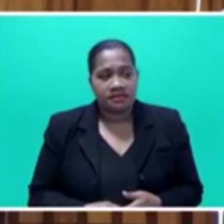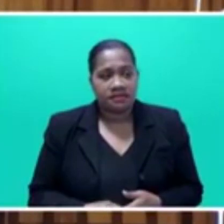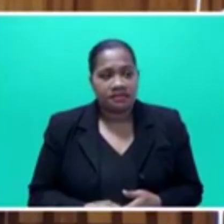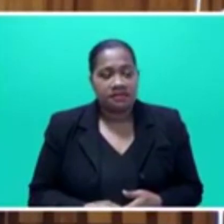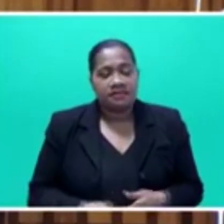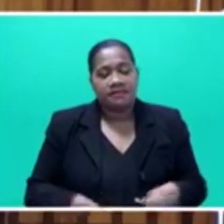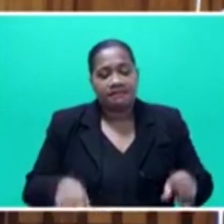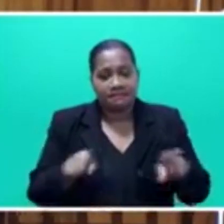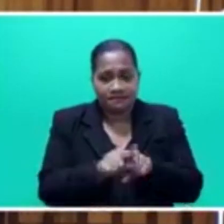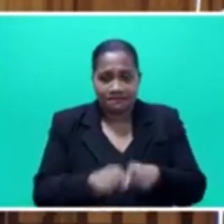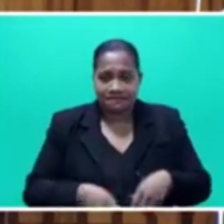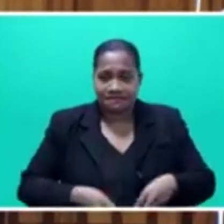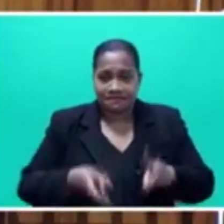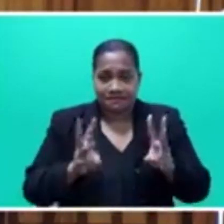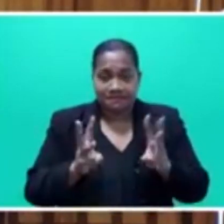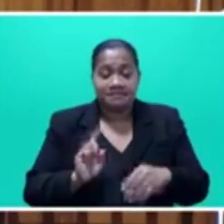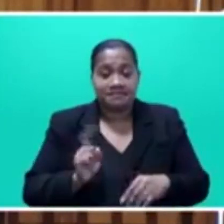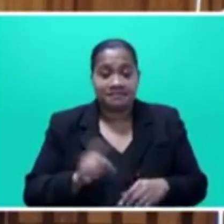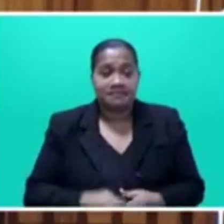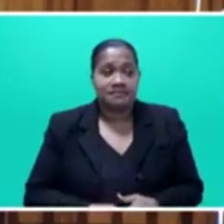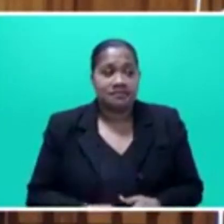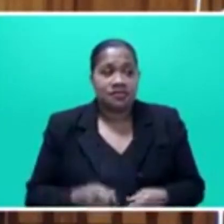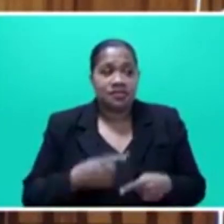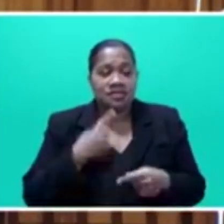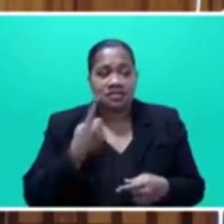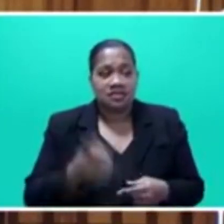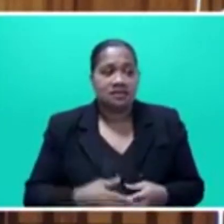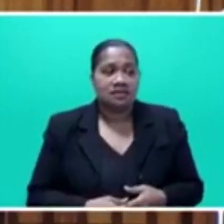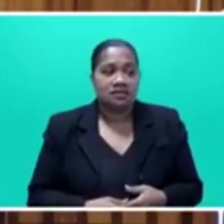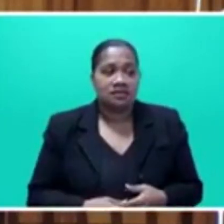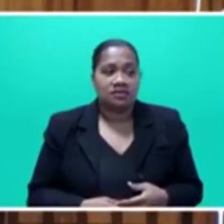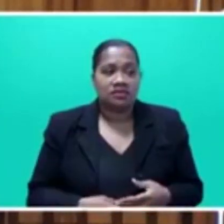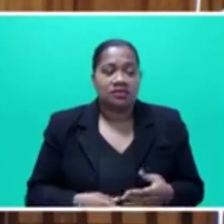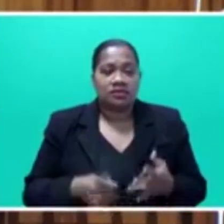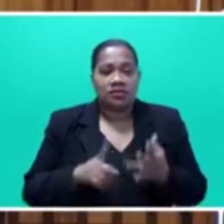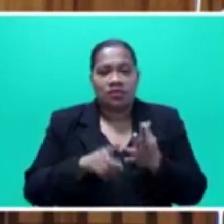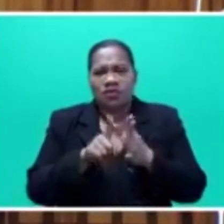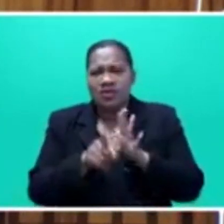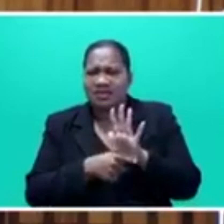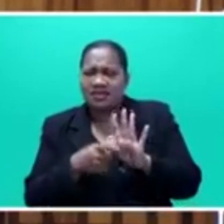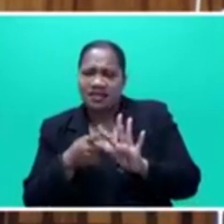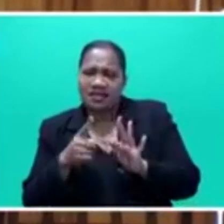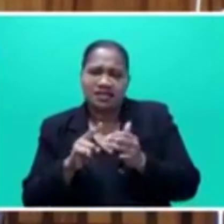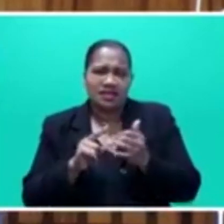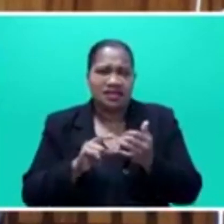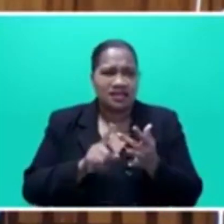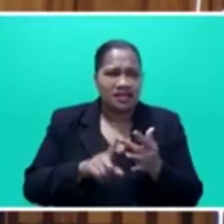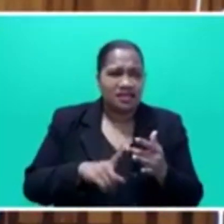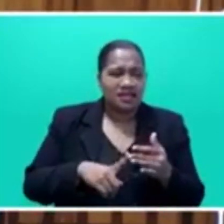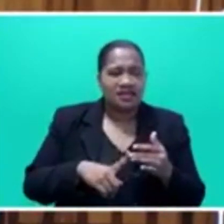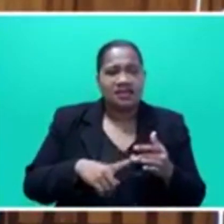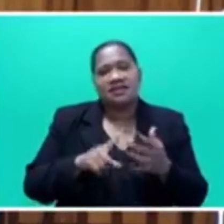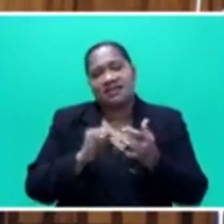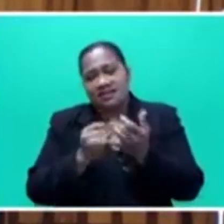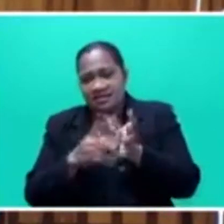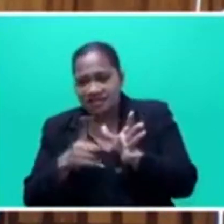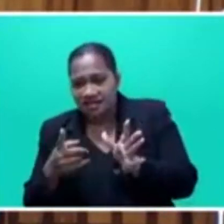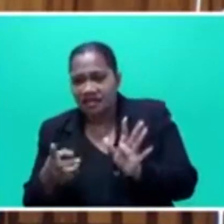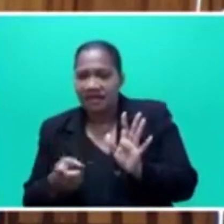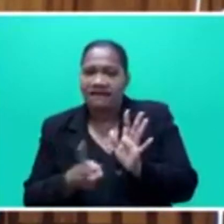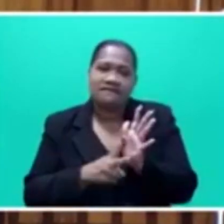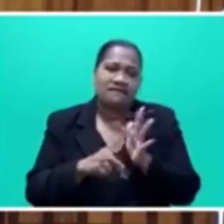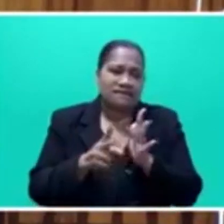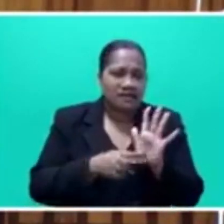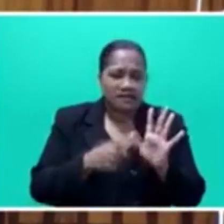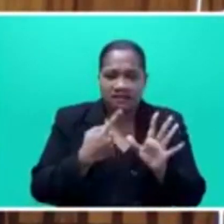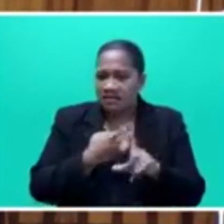same way we say oile, isa, vinaka. Everybody in Fiji understands that. We can say that.